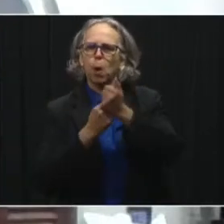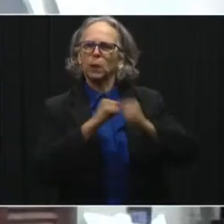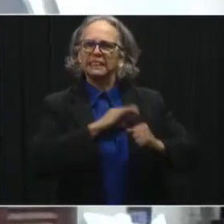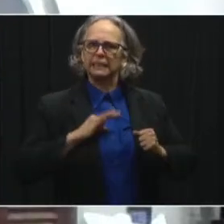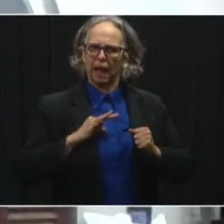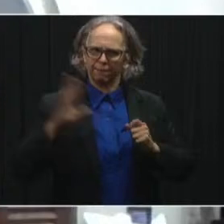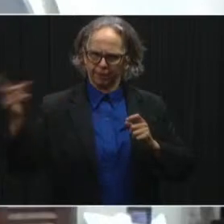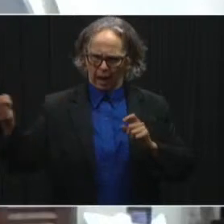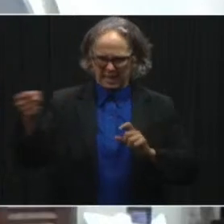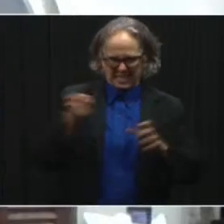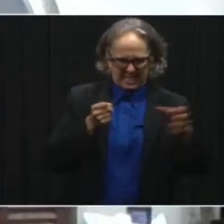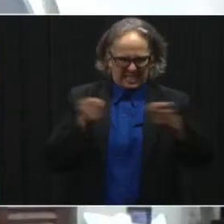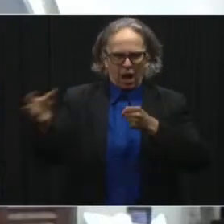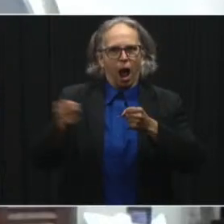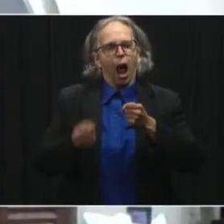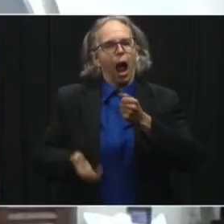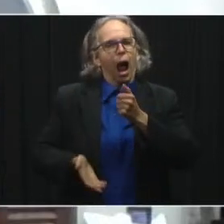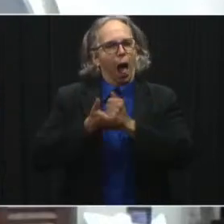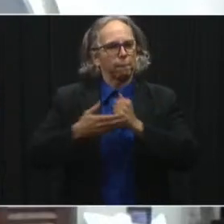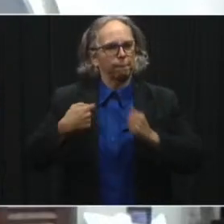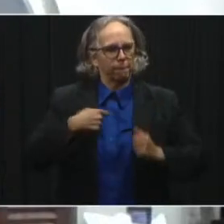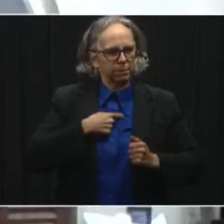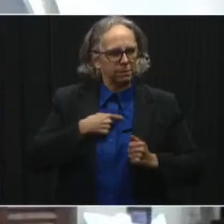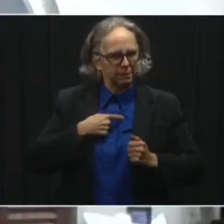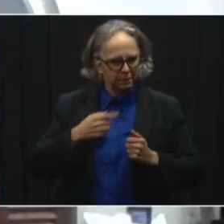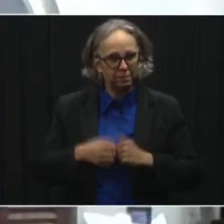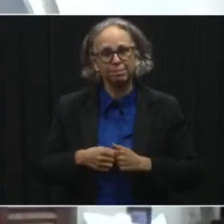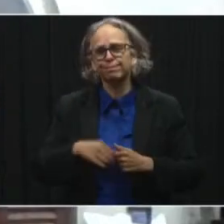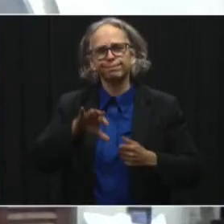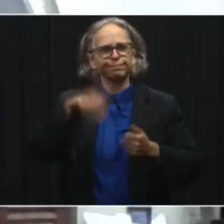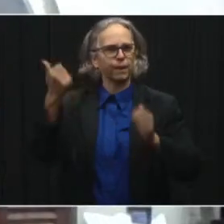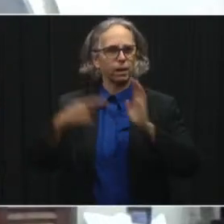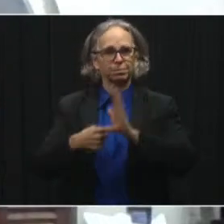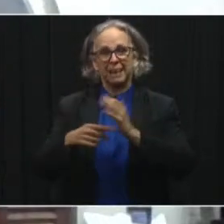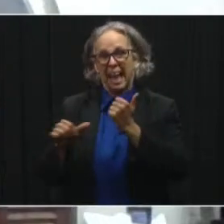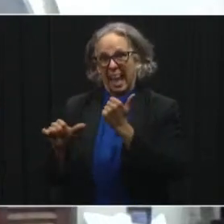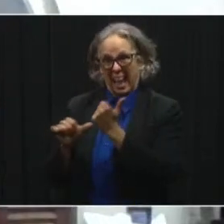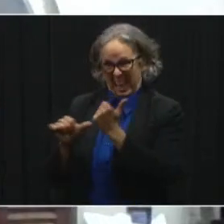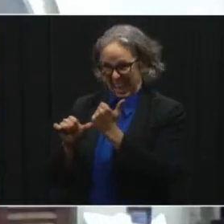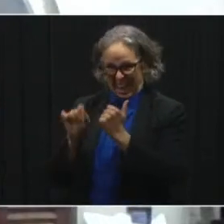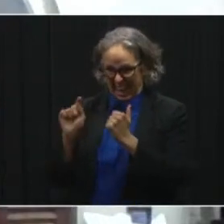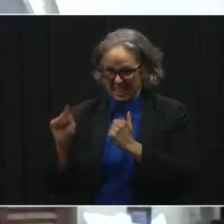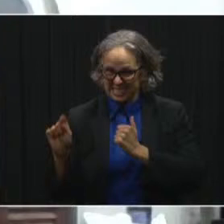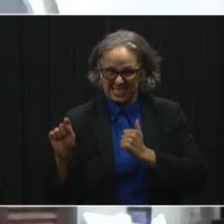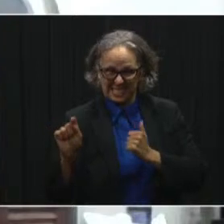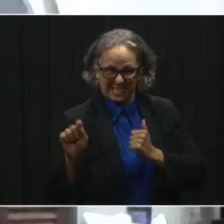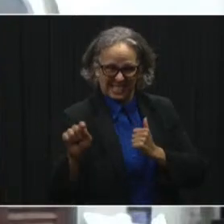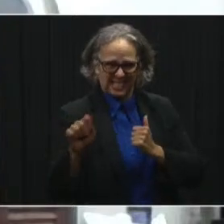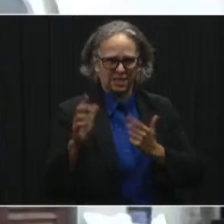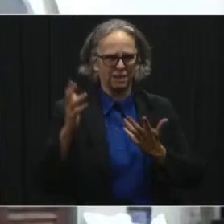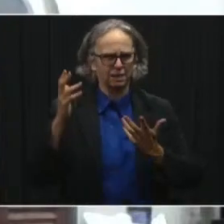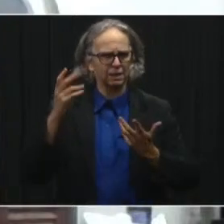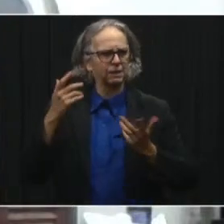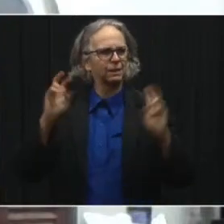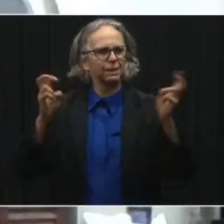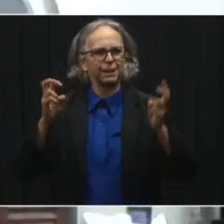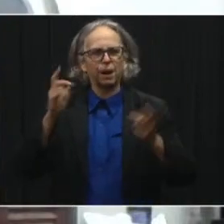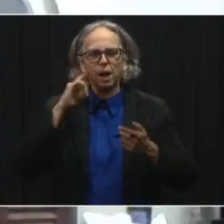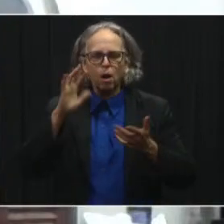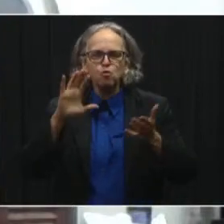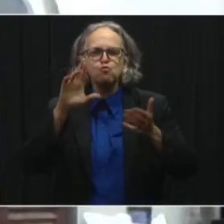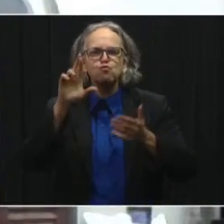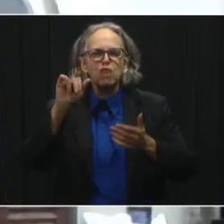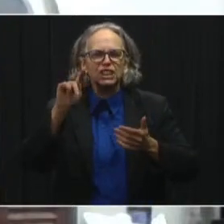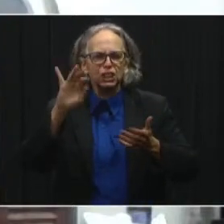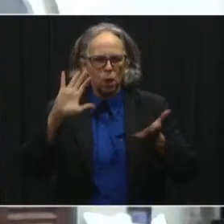helping tremendously. We try to keep our aid staffing ratios up as high as we can. And